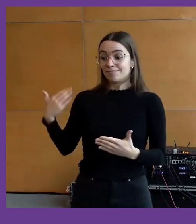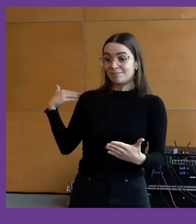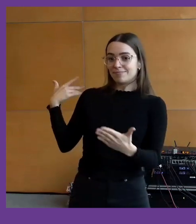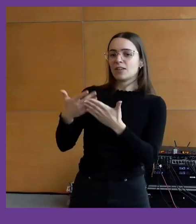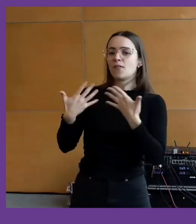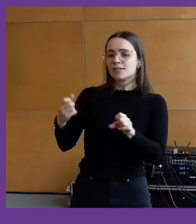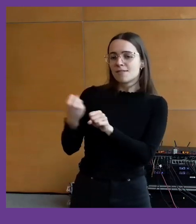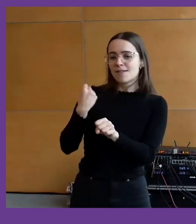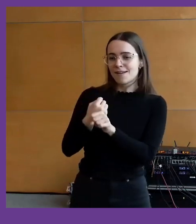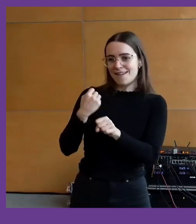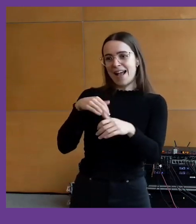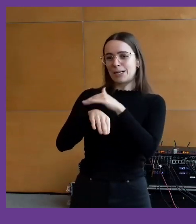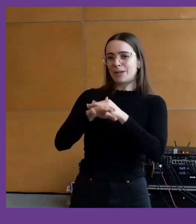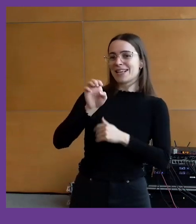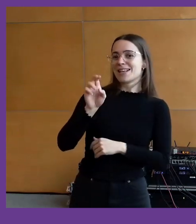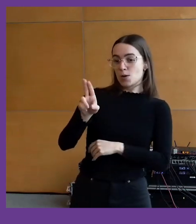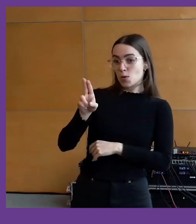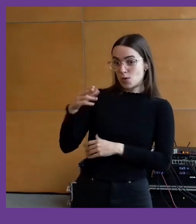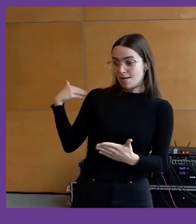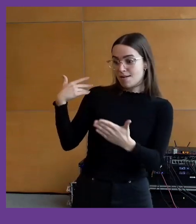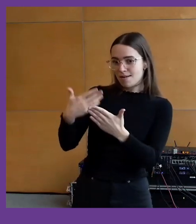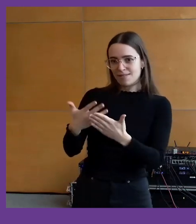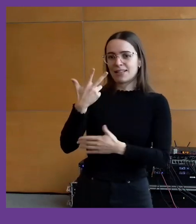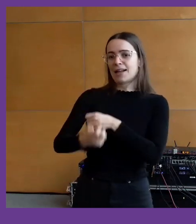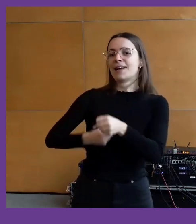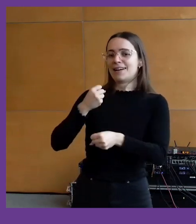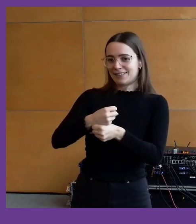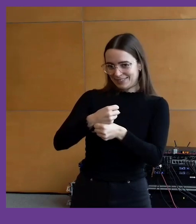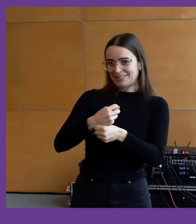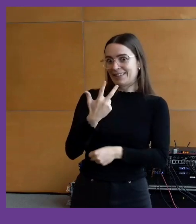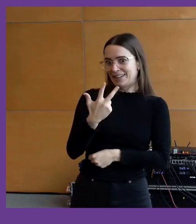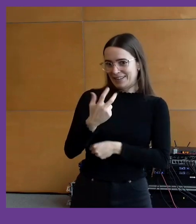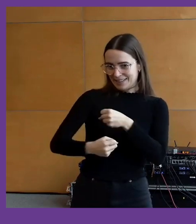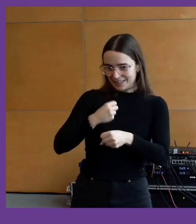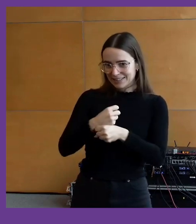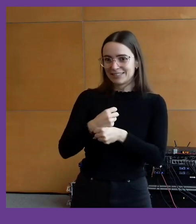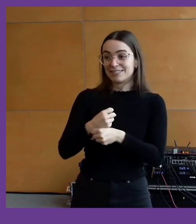now through all these events that Jesus mentioned, the